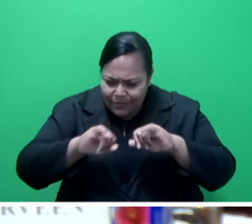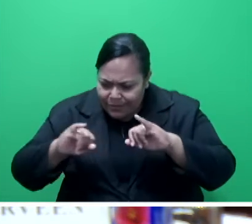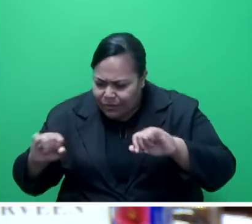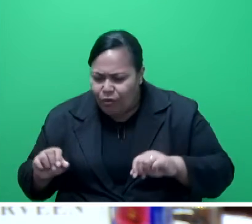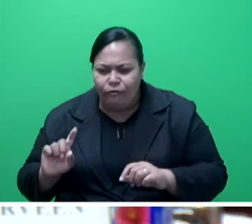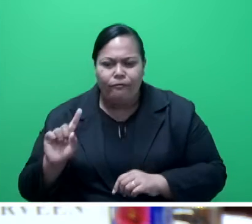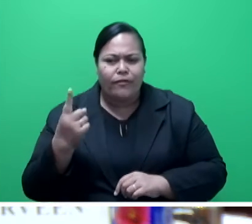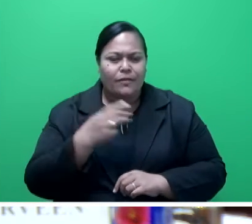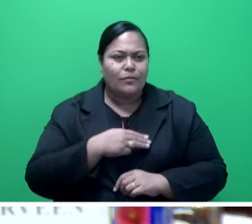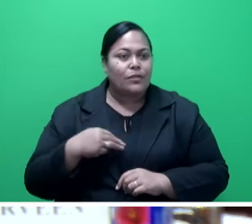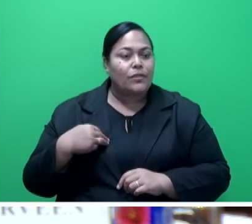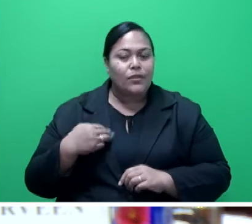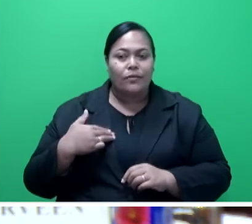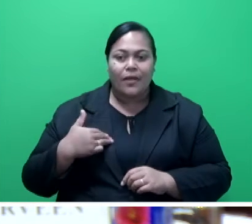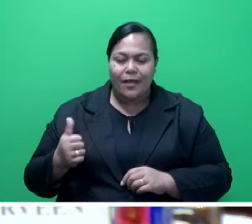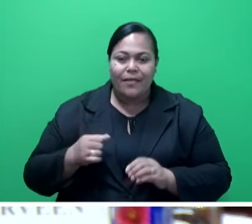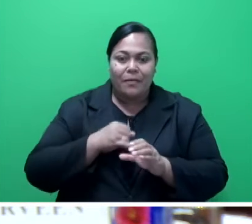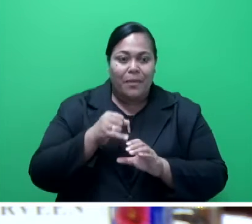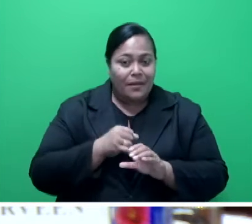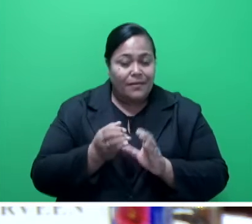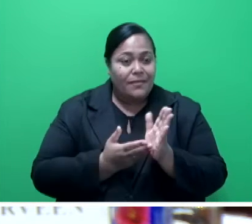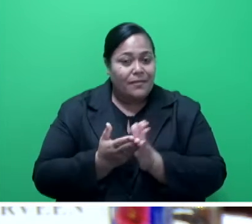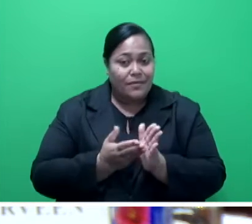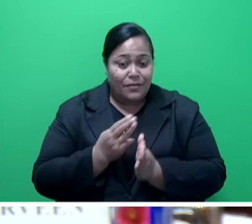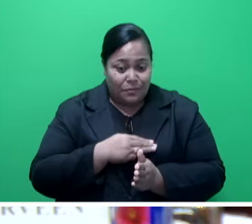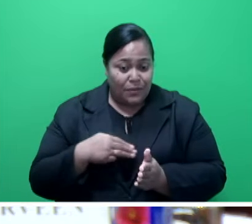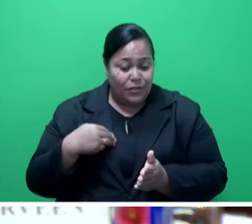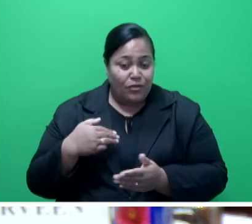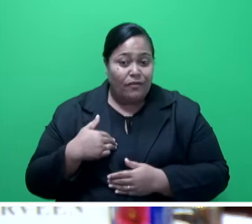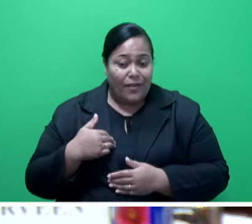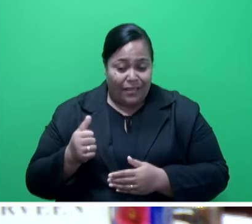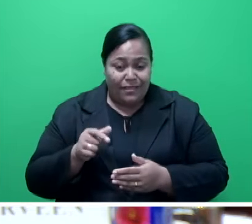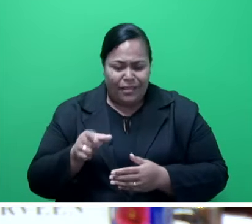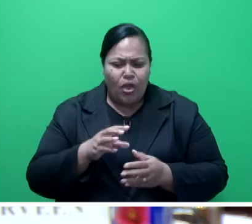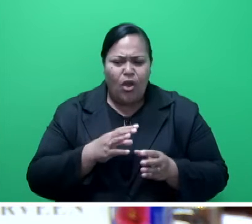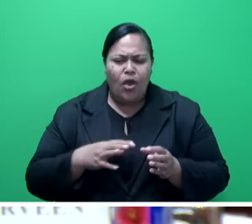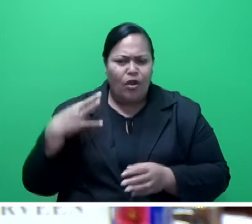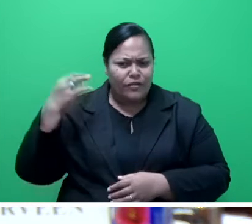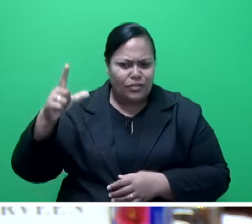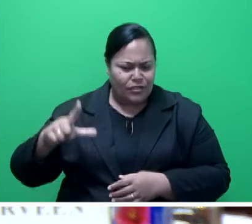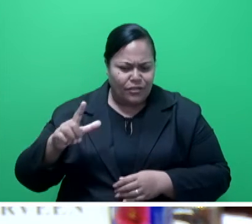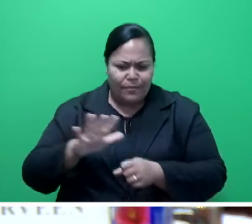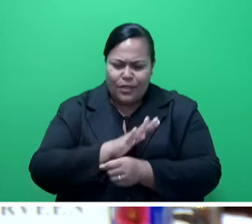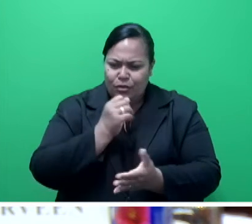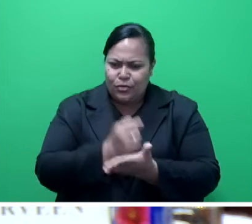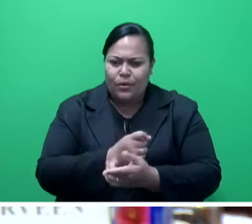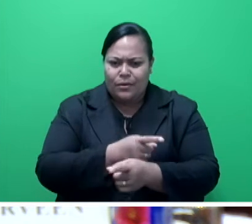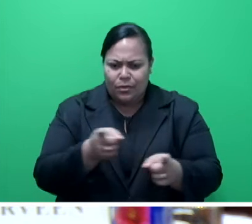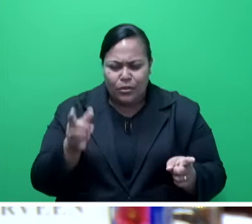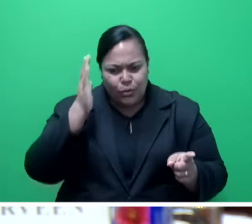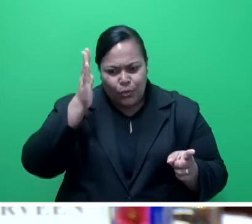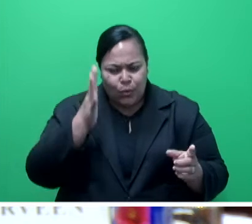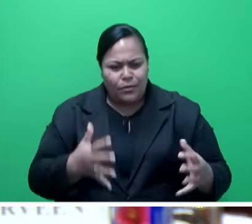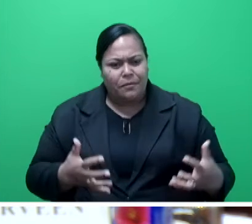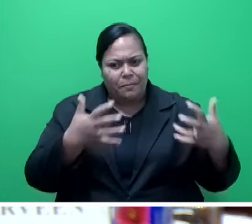Services and Ministry of Education officials to ensure schools met the required COVID-safe standard.